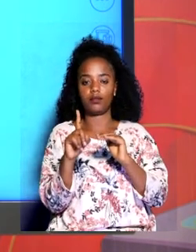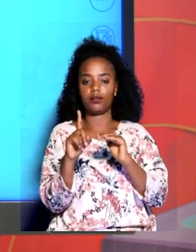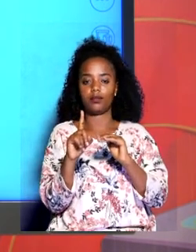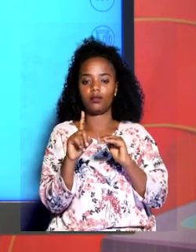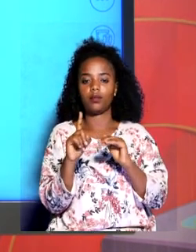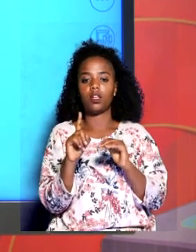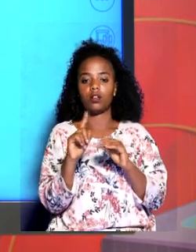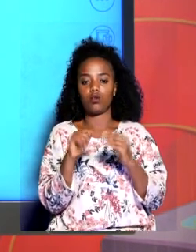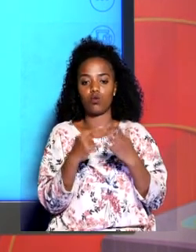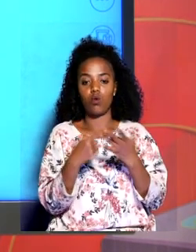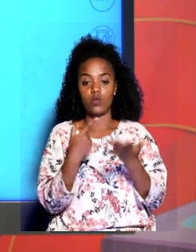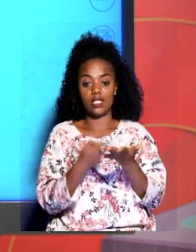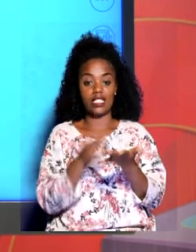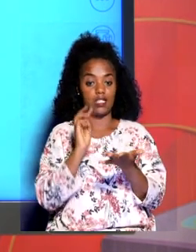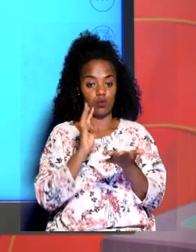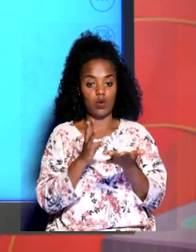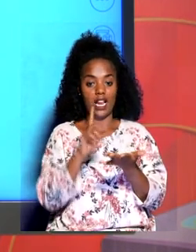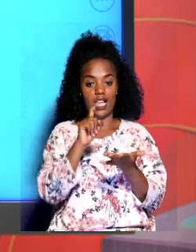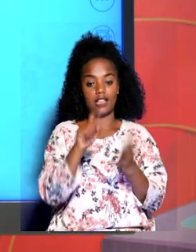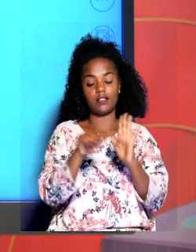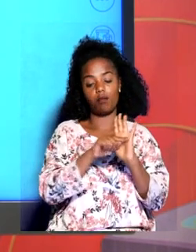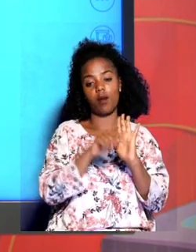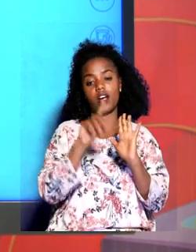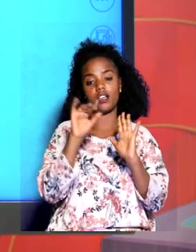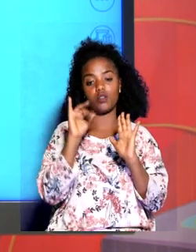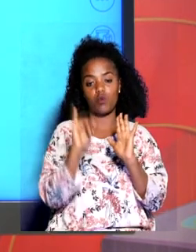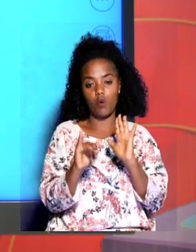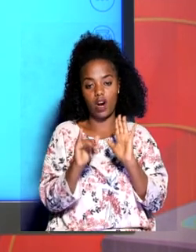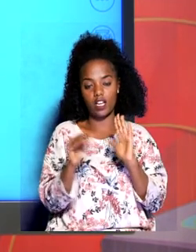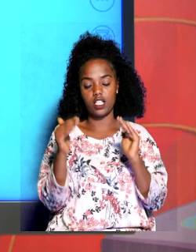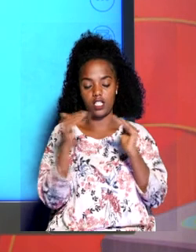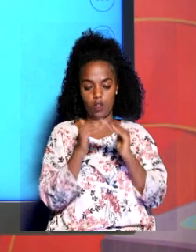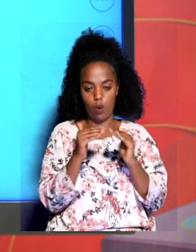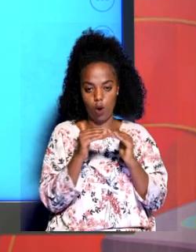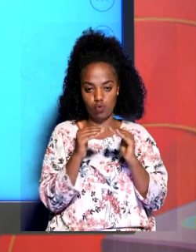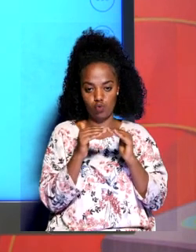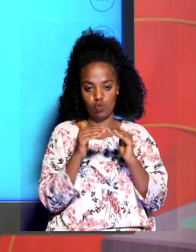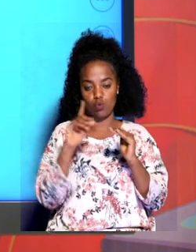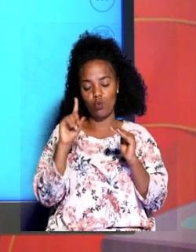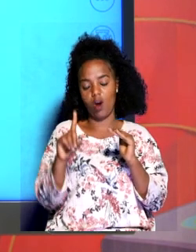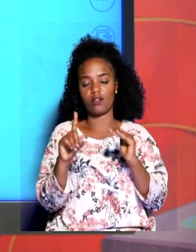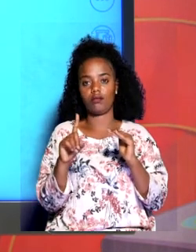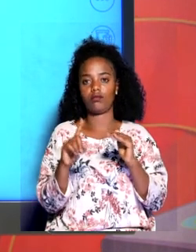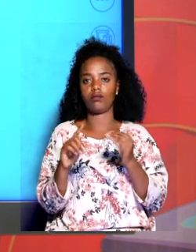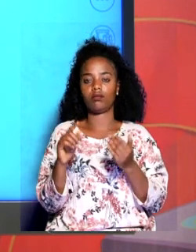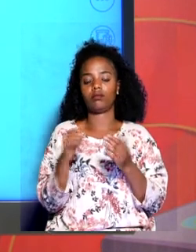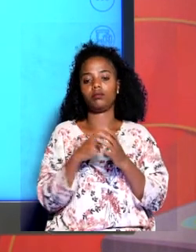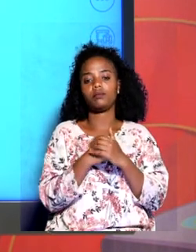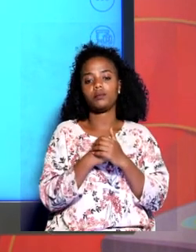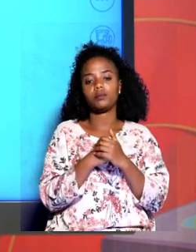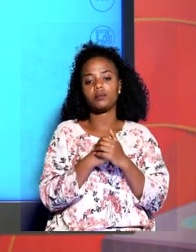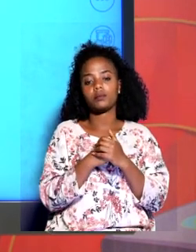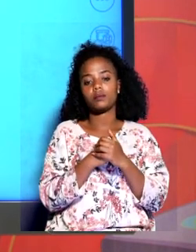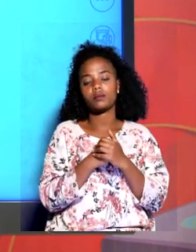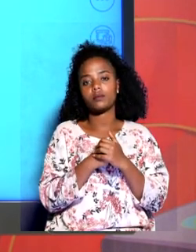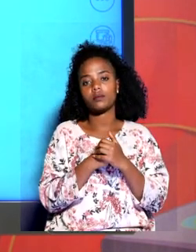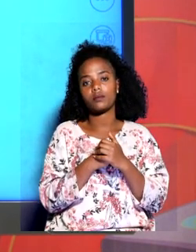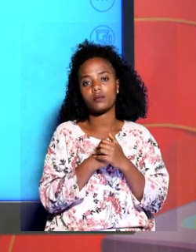So this will be this x minus y is equal to 1.